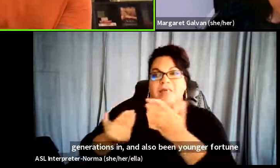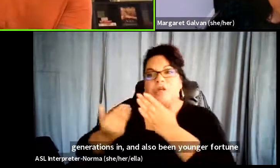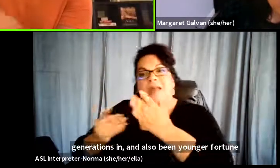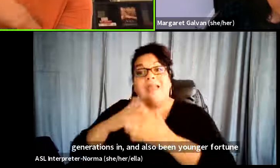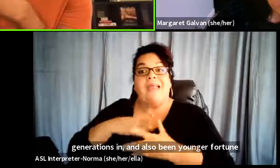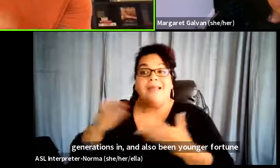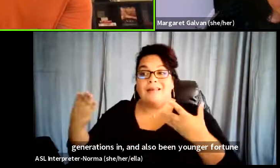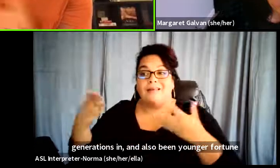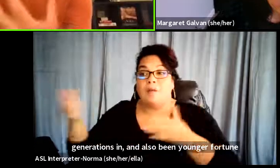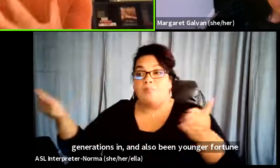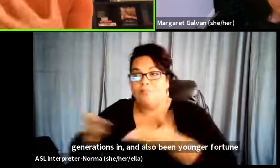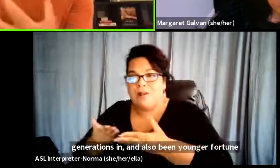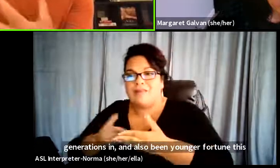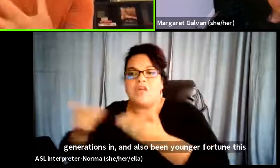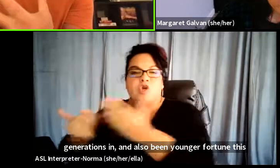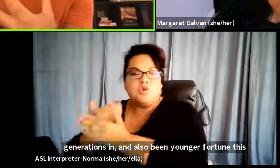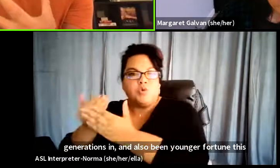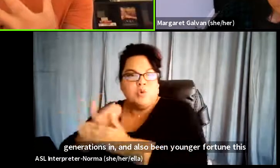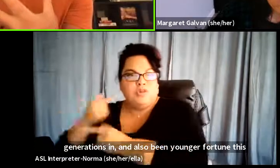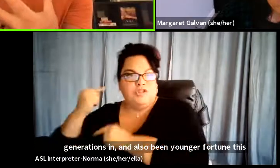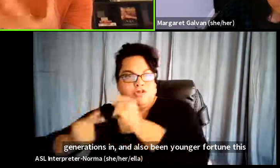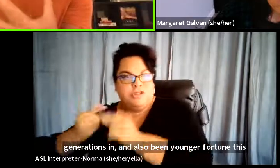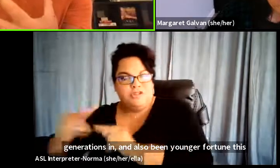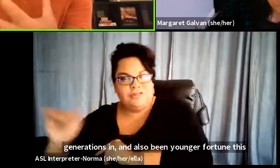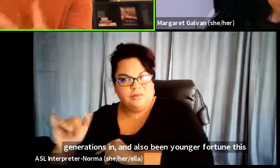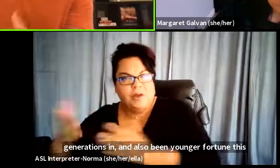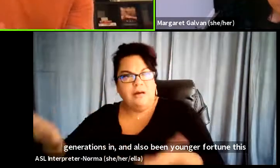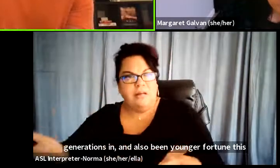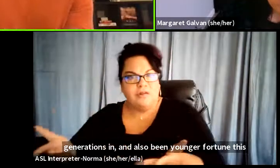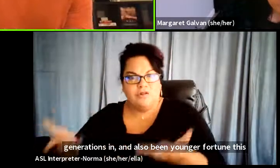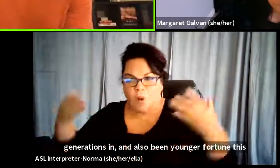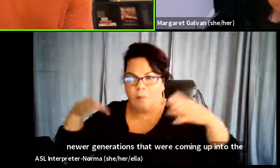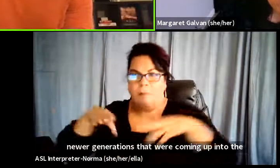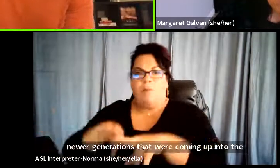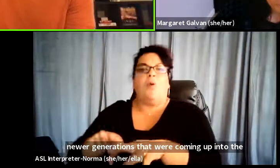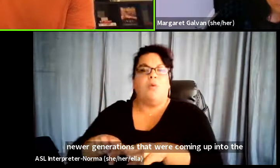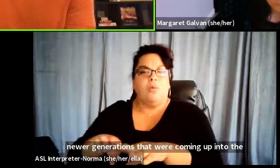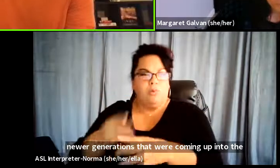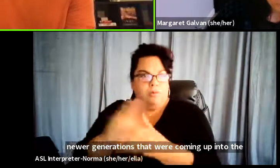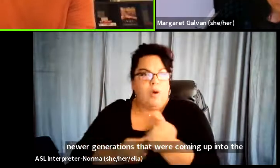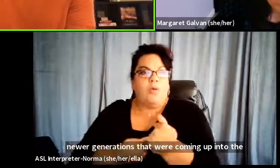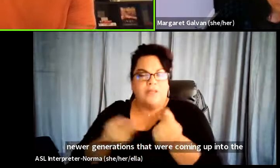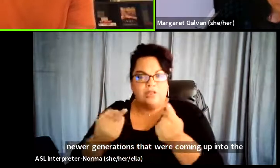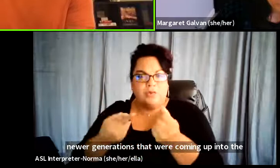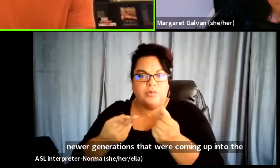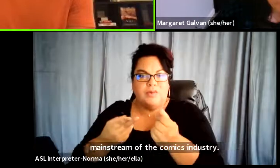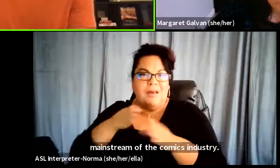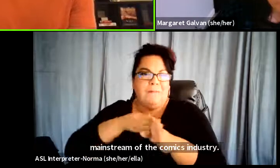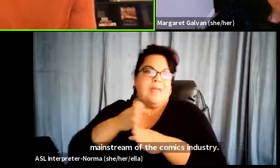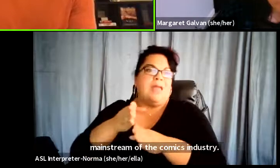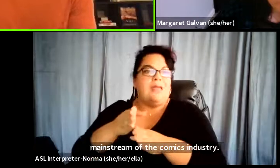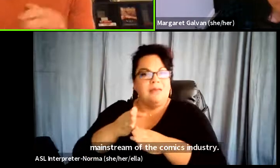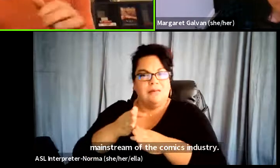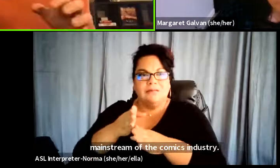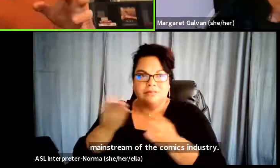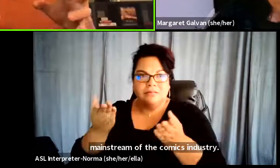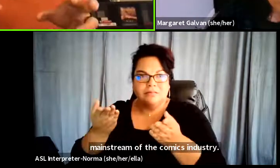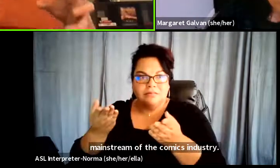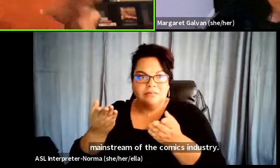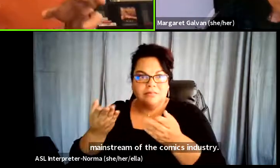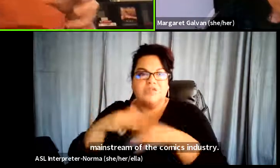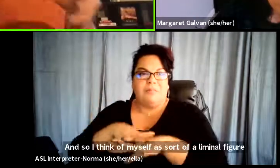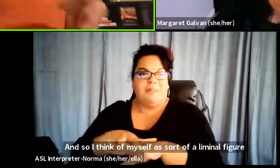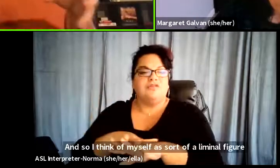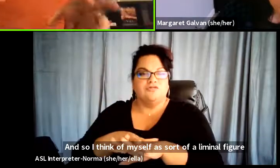that were coming up into the mainstream of the comics industry. And so I think of myself as sort of a liminal